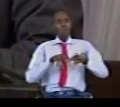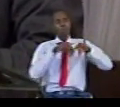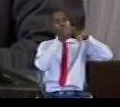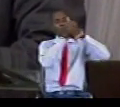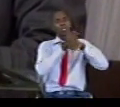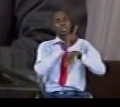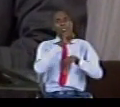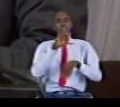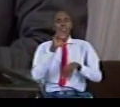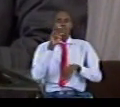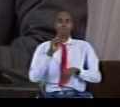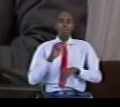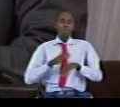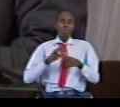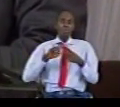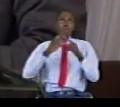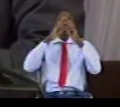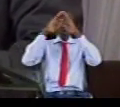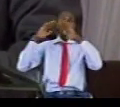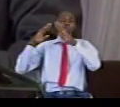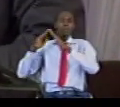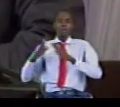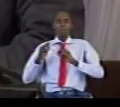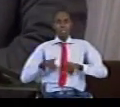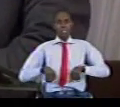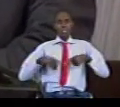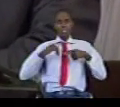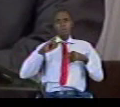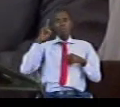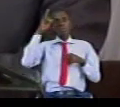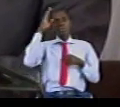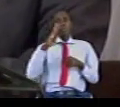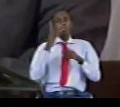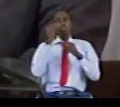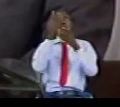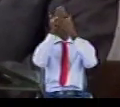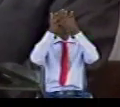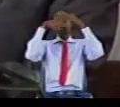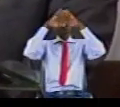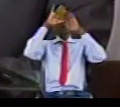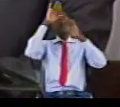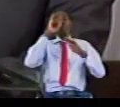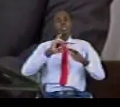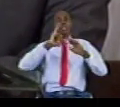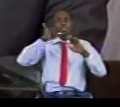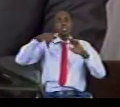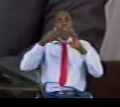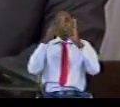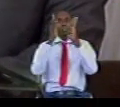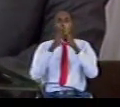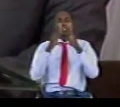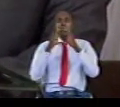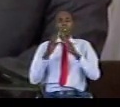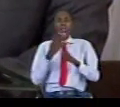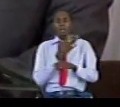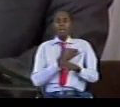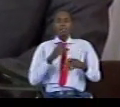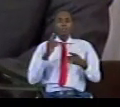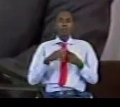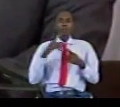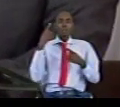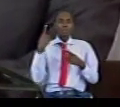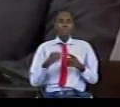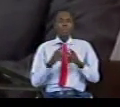the city of the living God, the heavenly Jerusalem, and to an innumerable company of